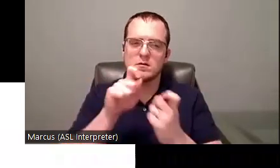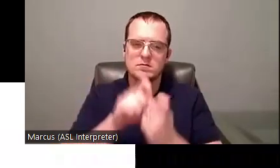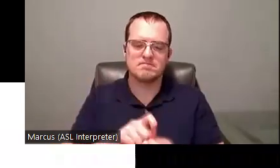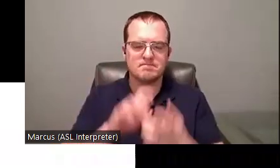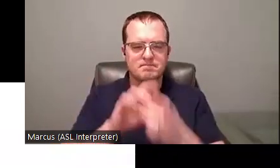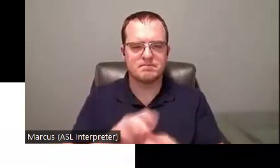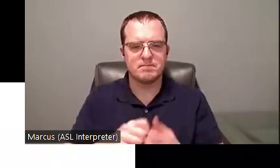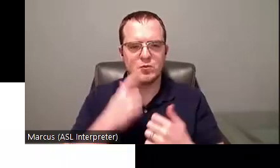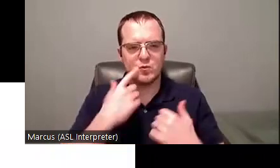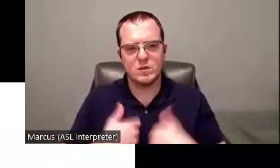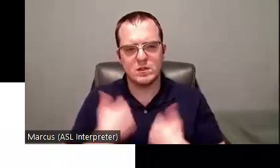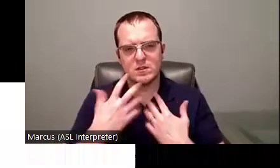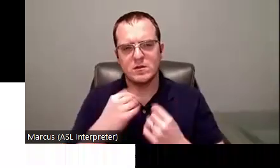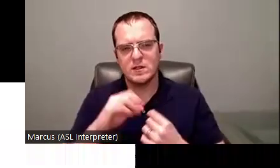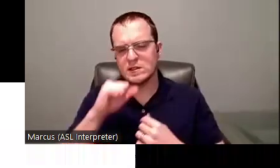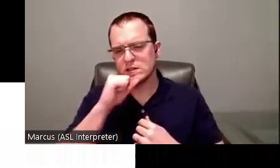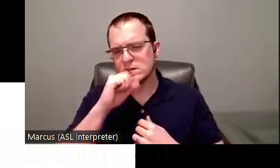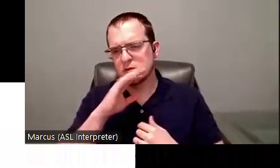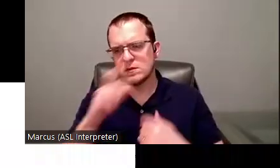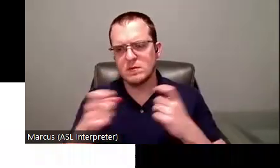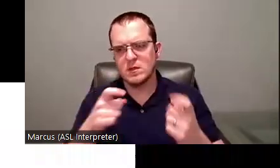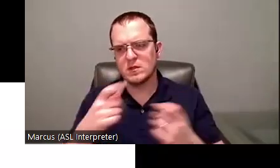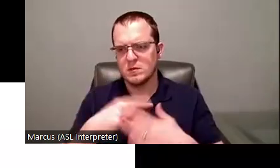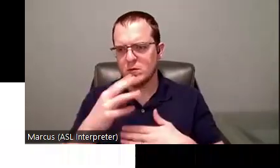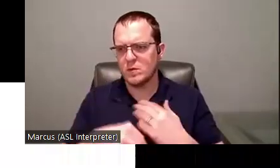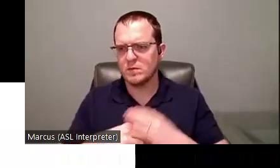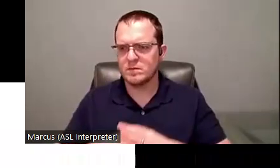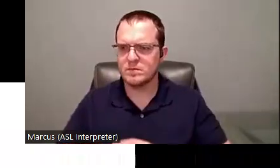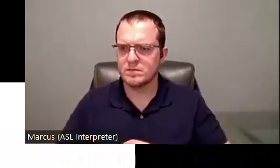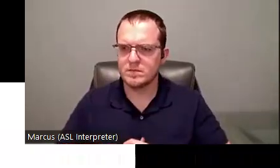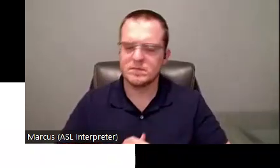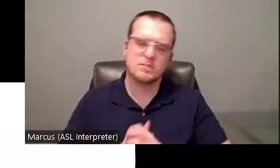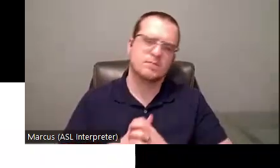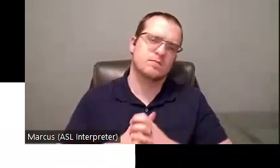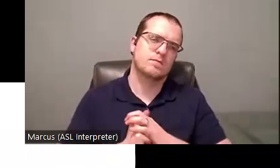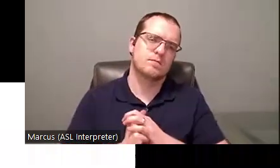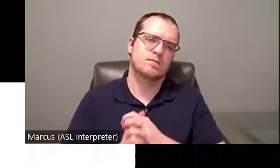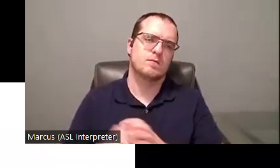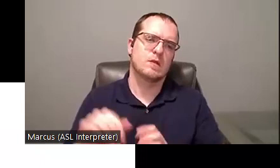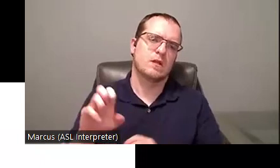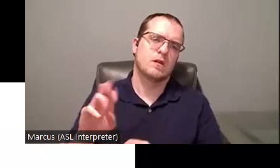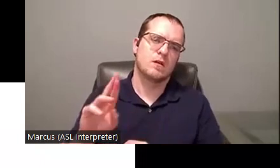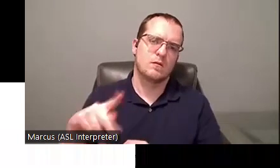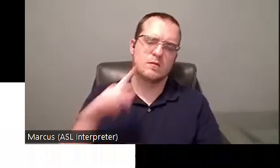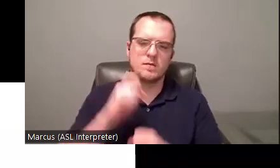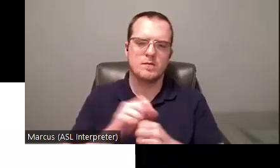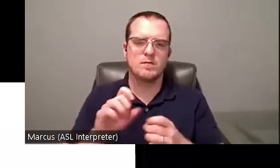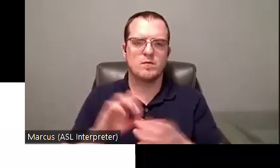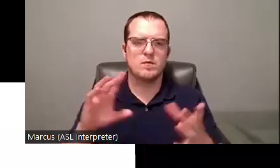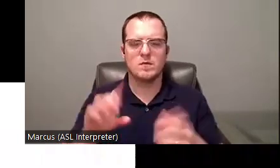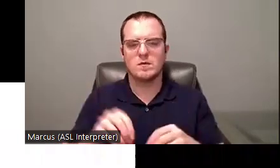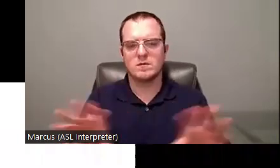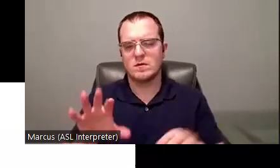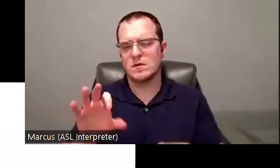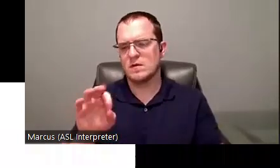the residential and our senior citizen management programs. Our plan is to release the RFP in February of 2023 via